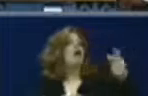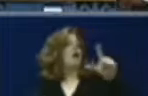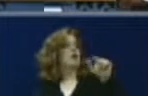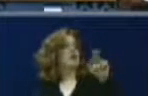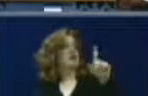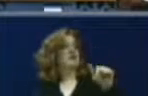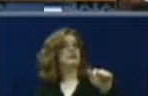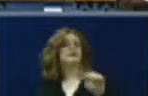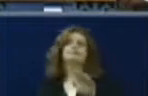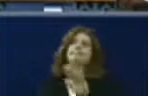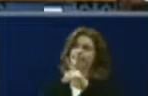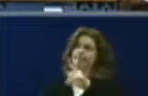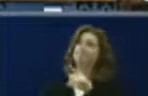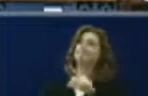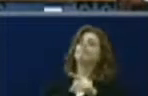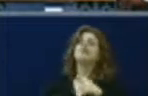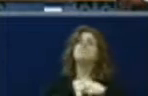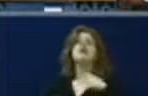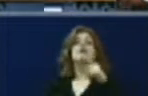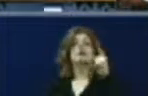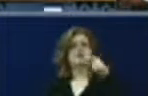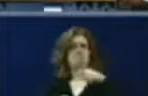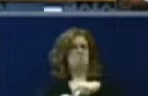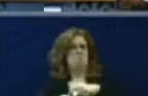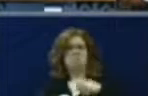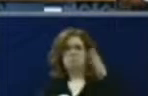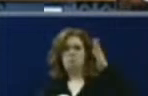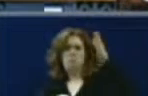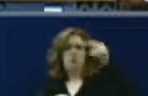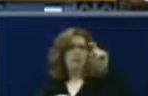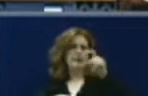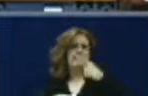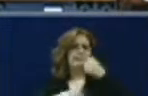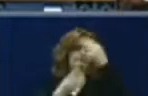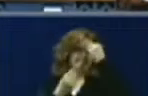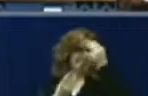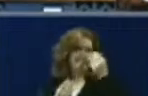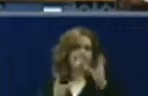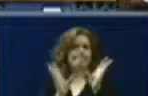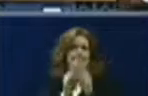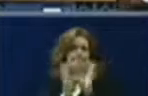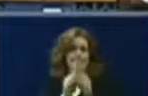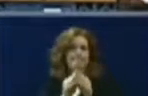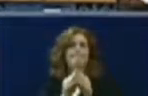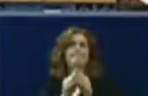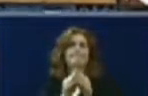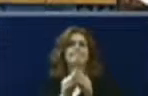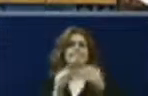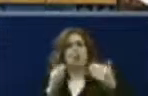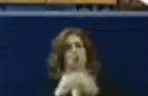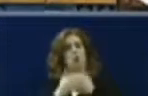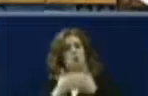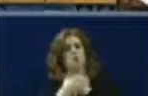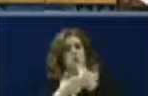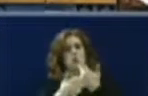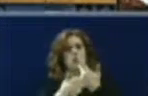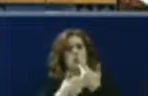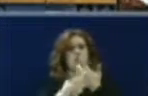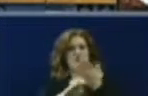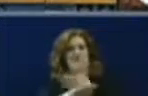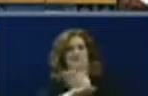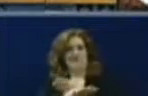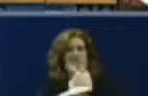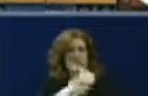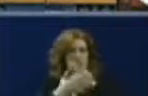At some point, we need to have some kind of information session on our new innovation, our innovation